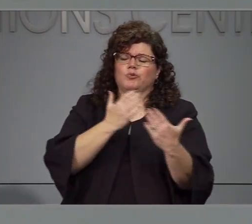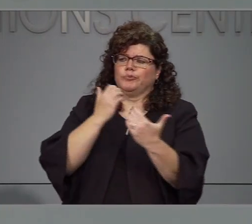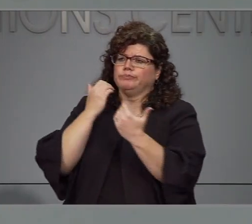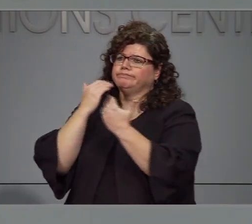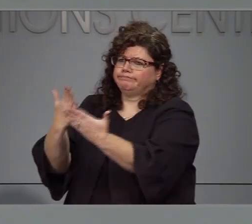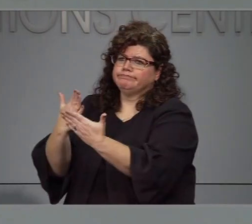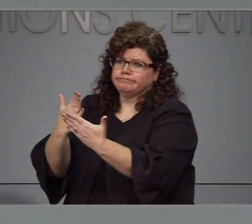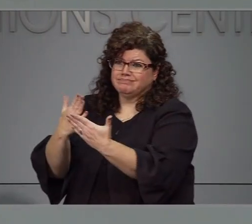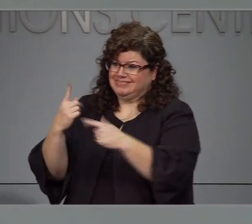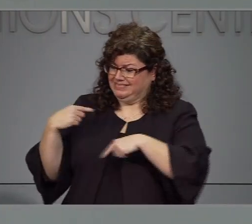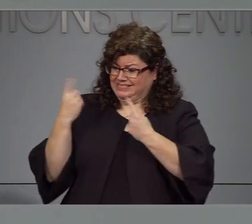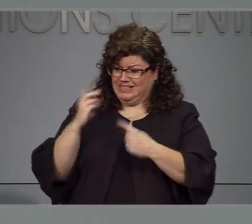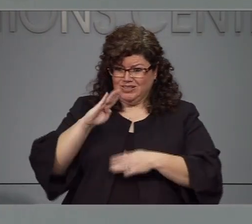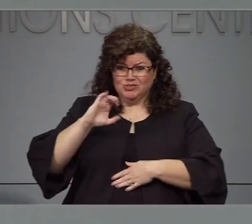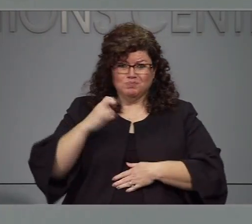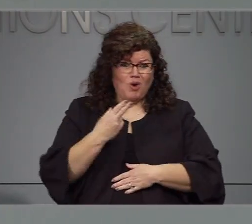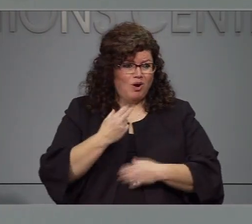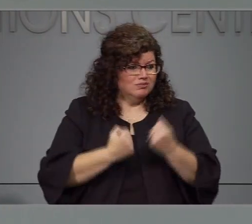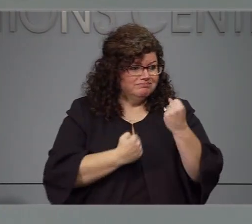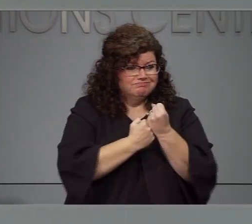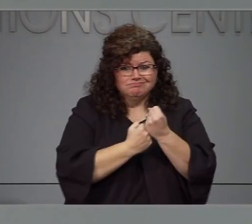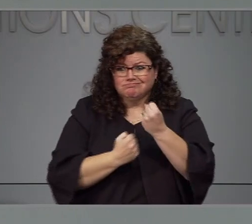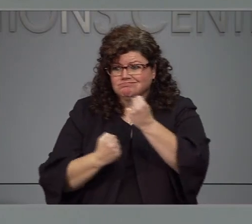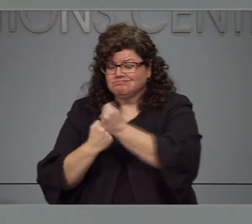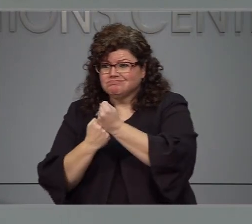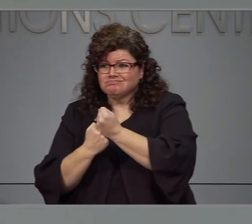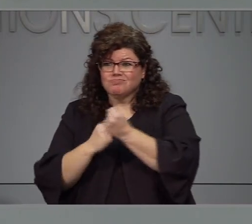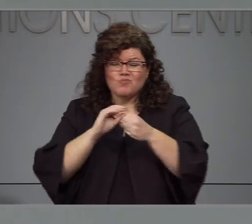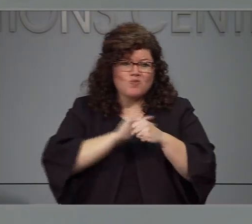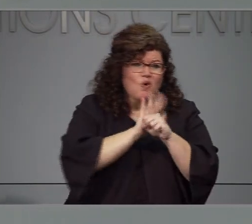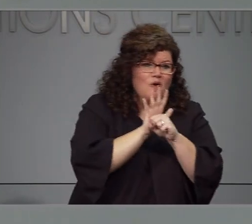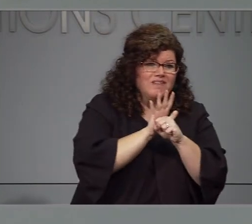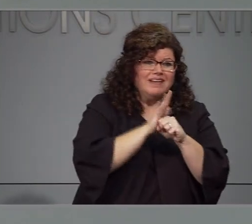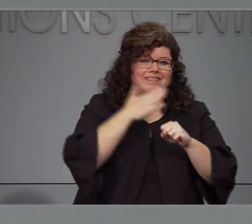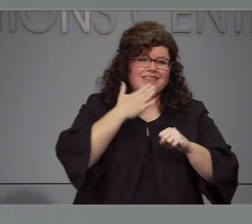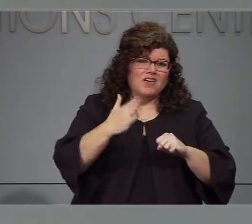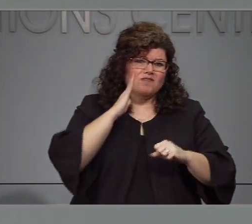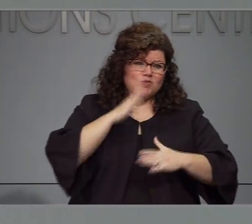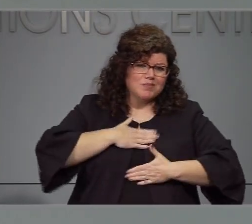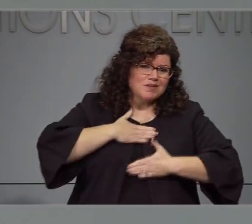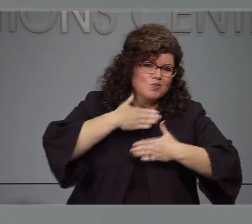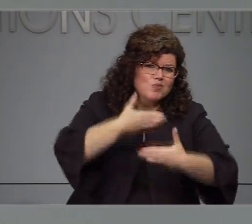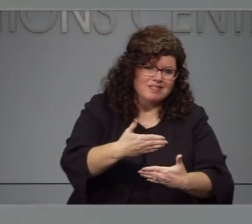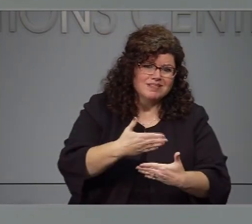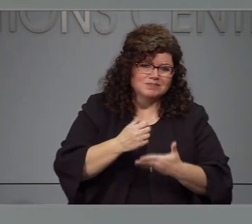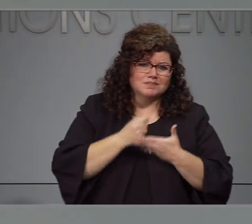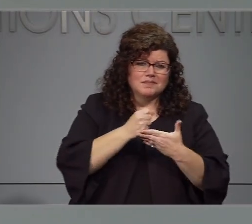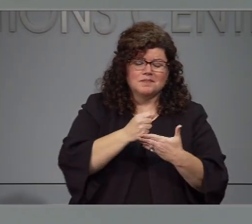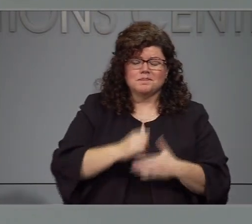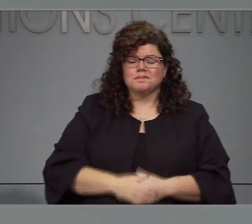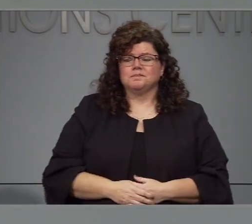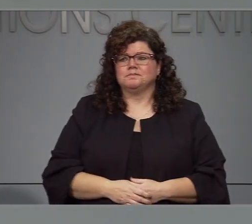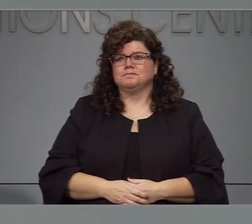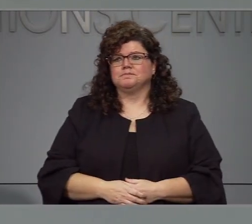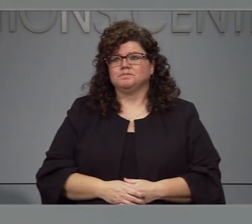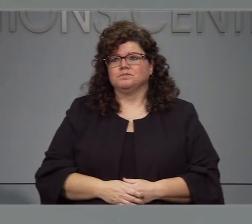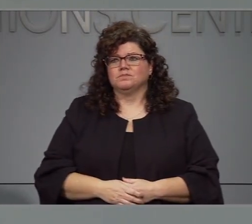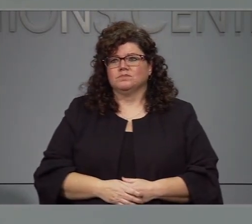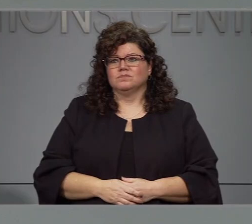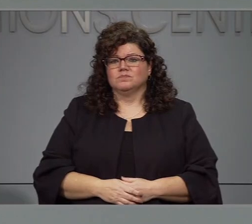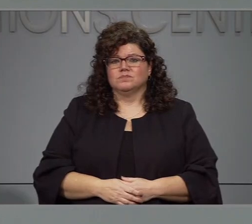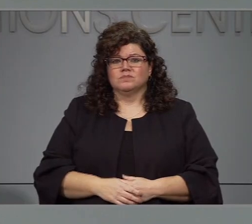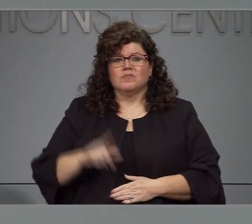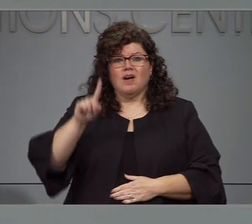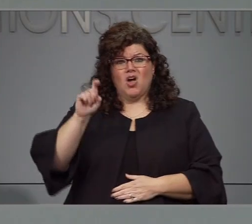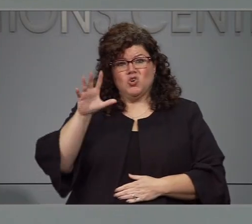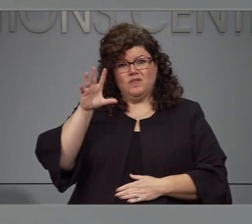been supporting COVID-19 relief. And I want to thank you for your selfless service. So as previously mentioned, we are currently authorized